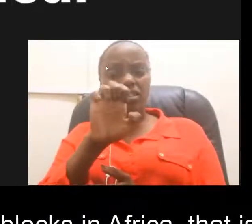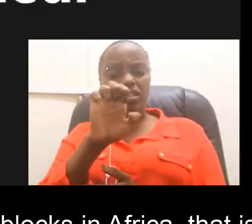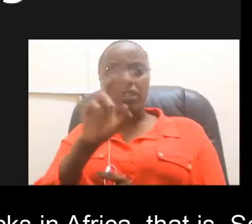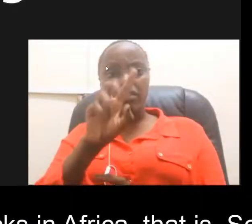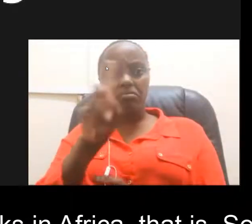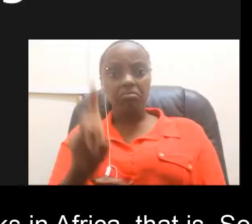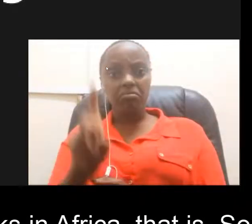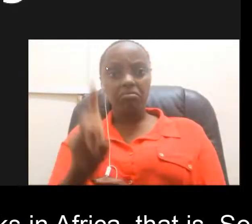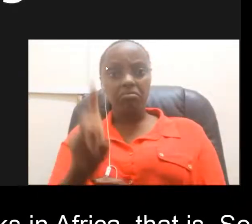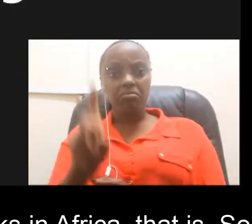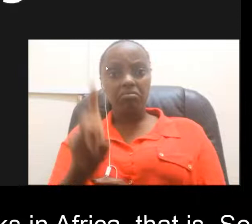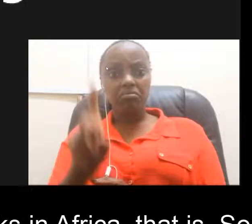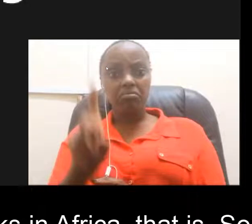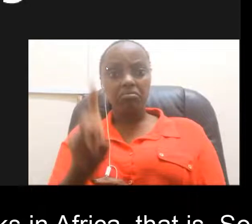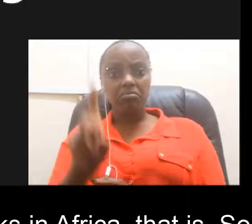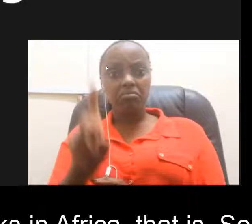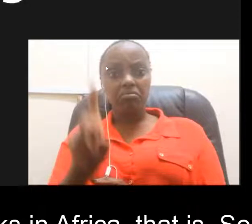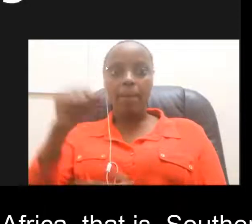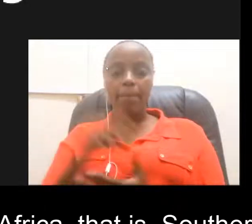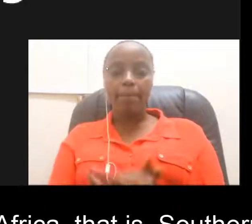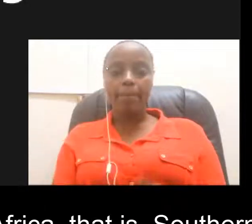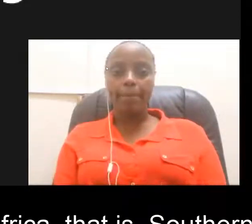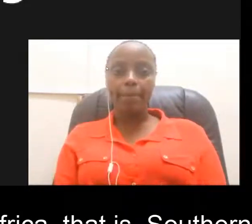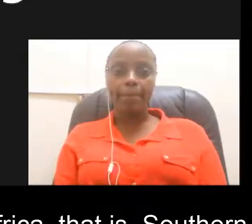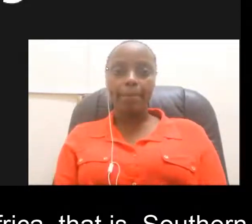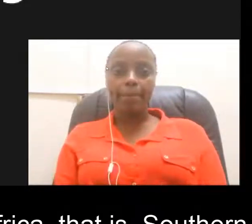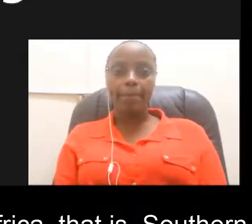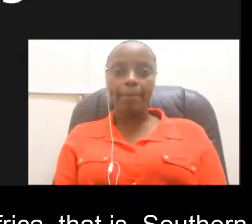Yes, you have. Yes, you have.